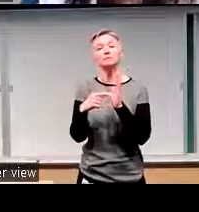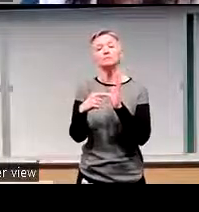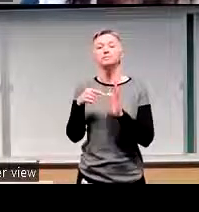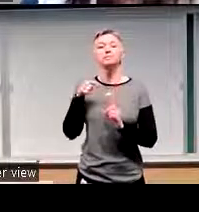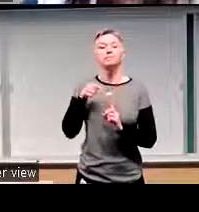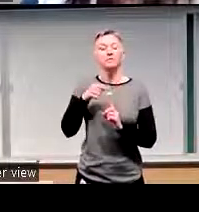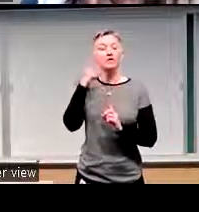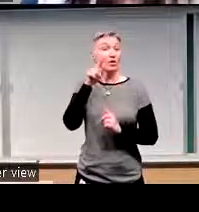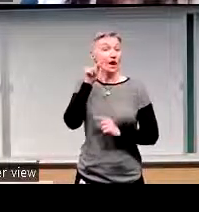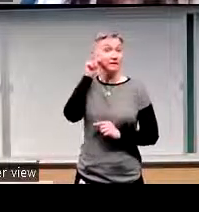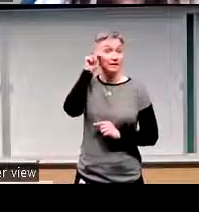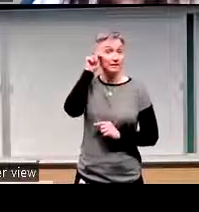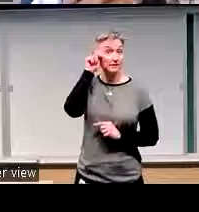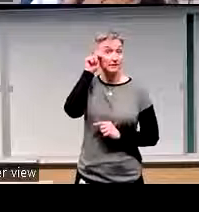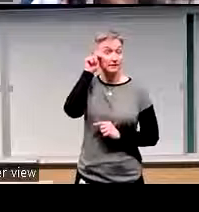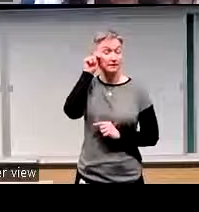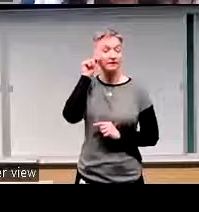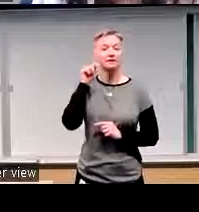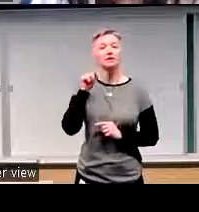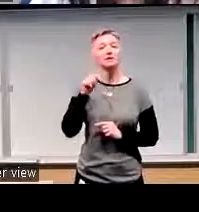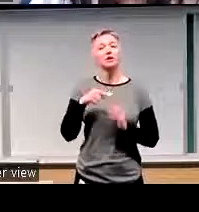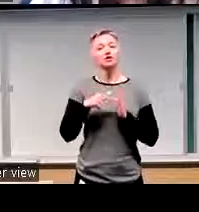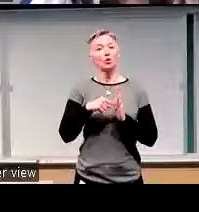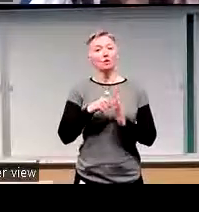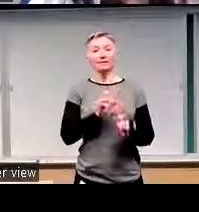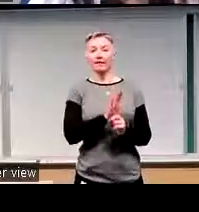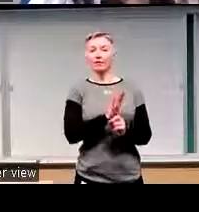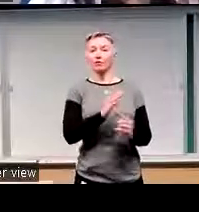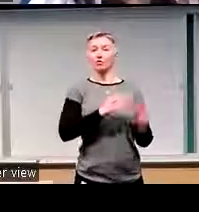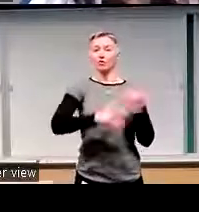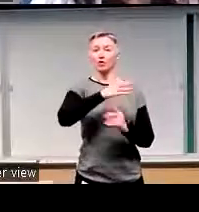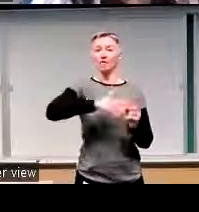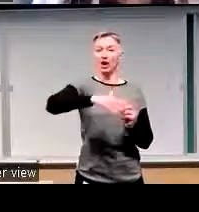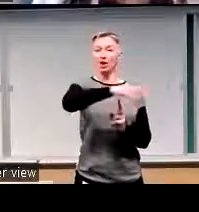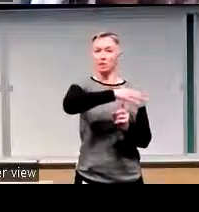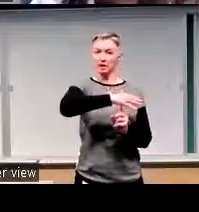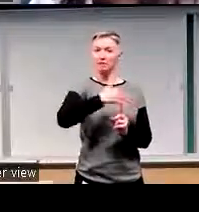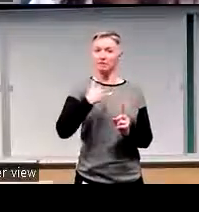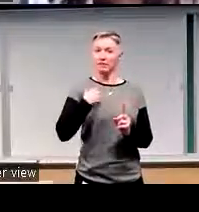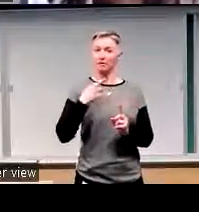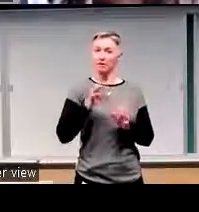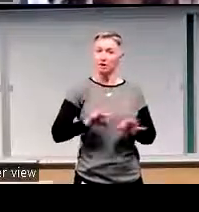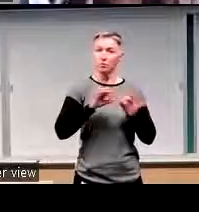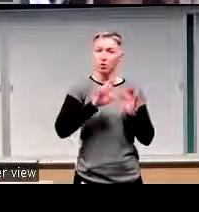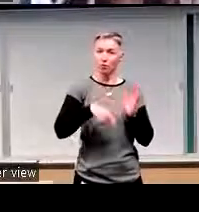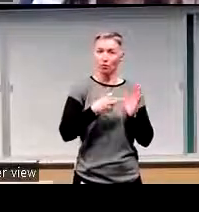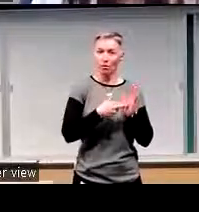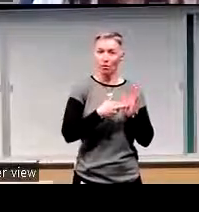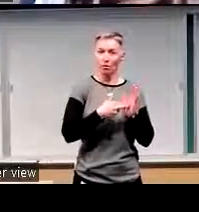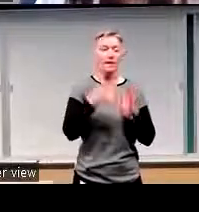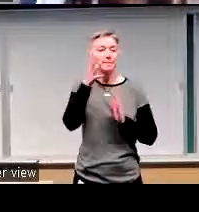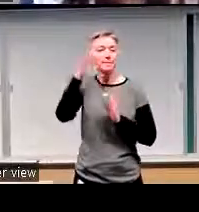especially in adolescence, showing that the social environment plays an important role and that parents' social